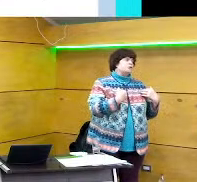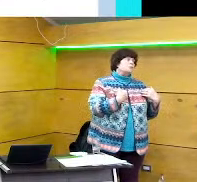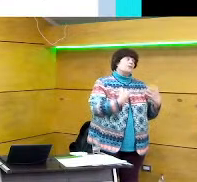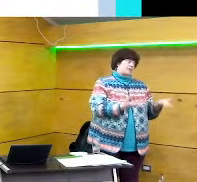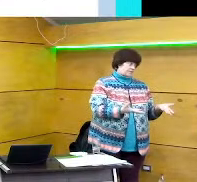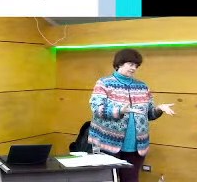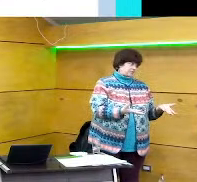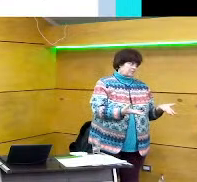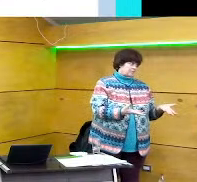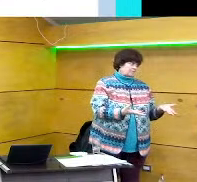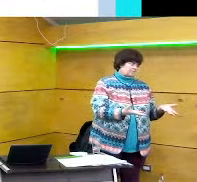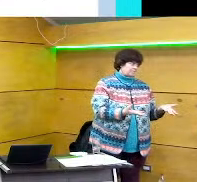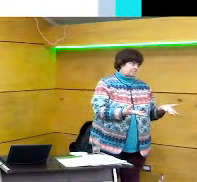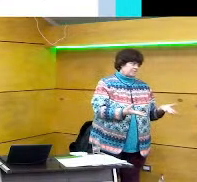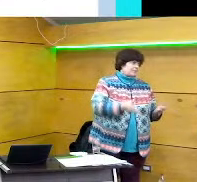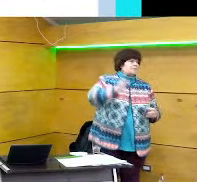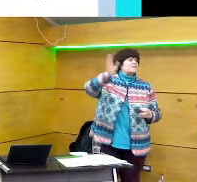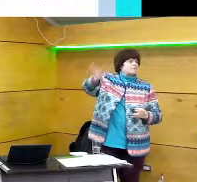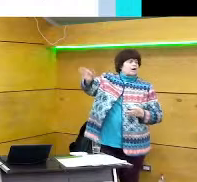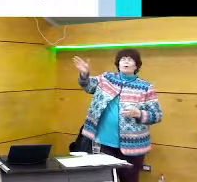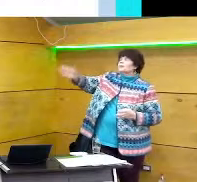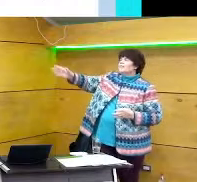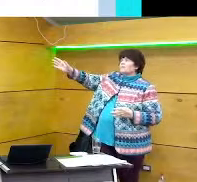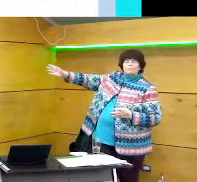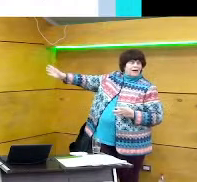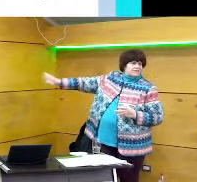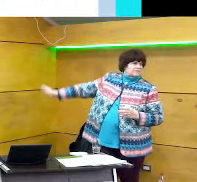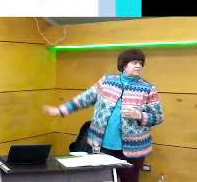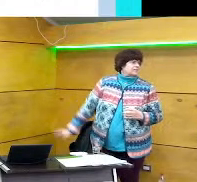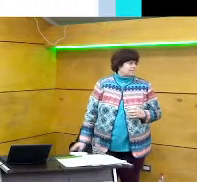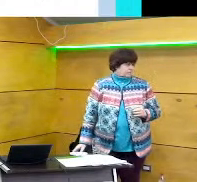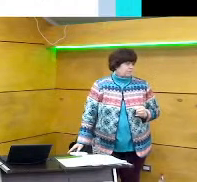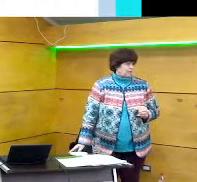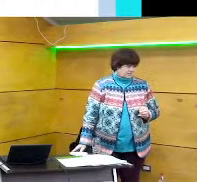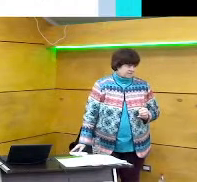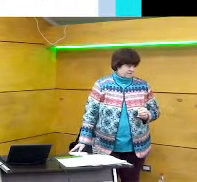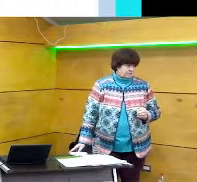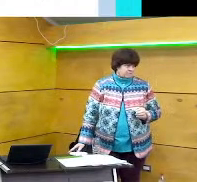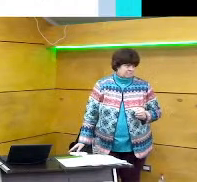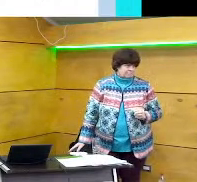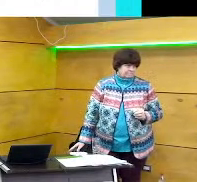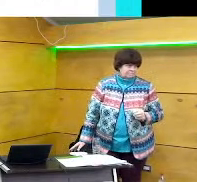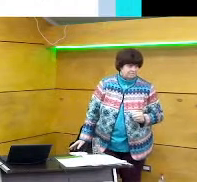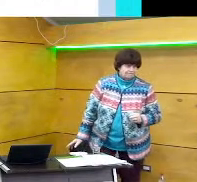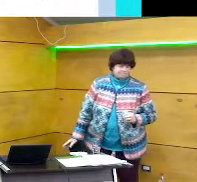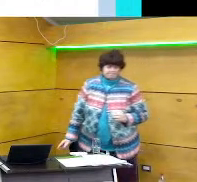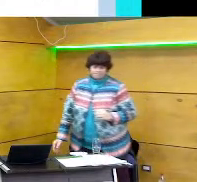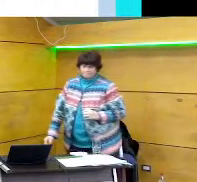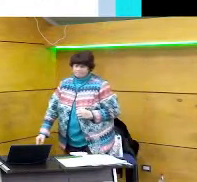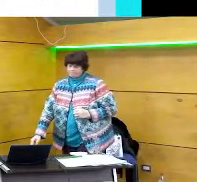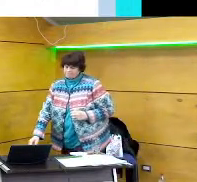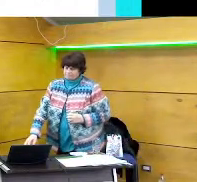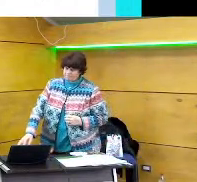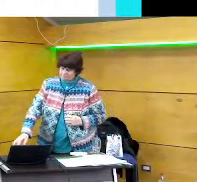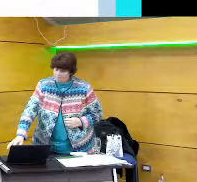what you think they should do, because they already have practiced the process.